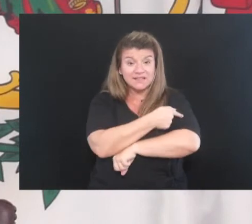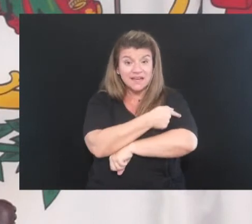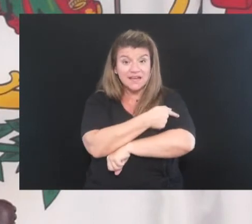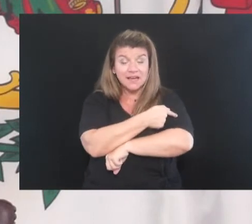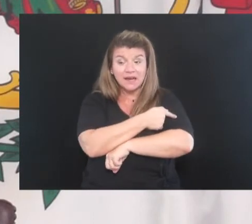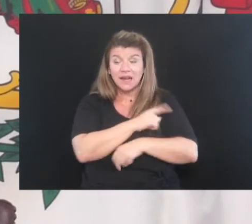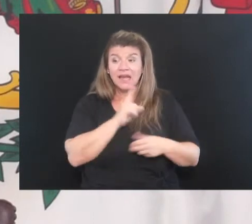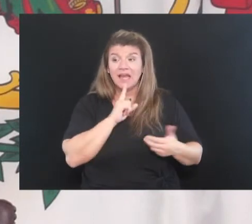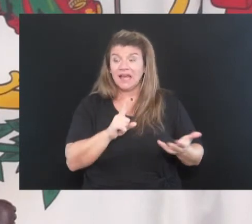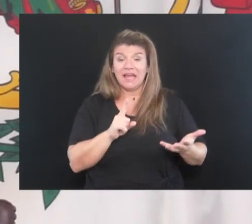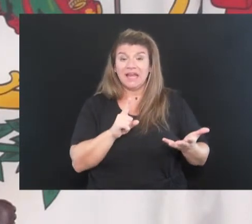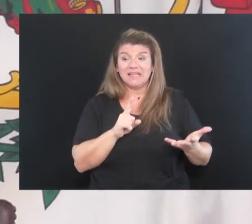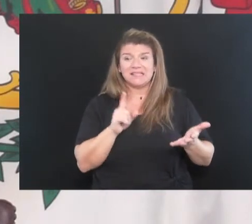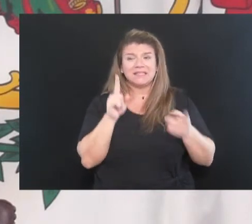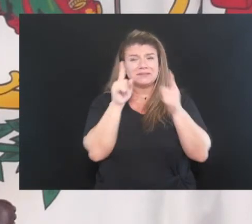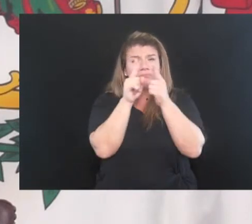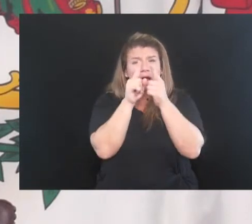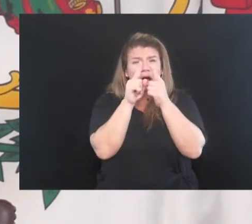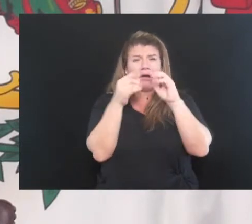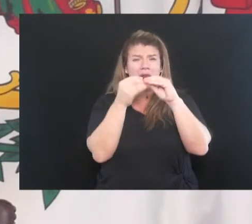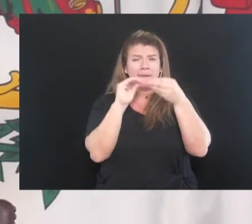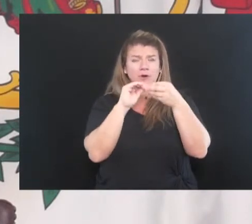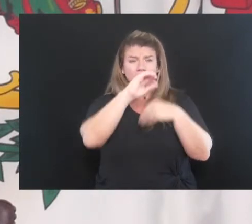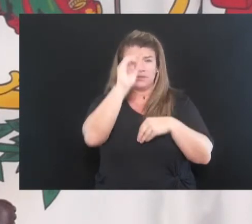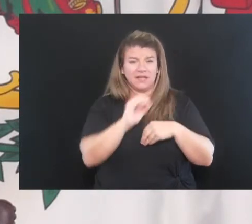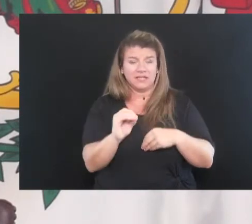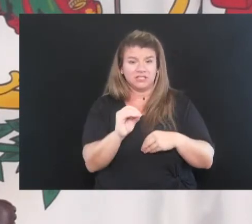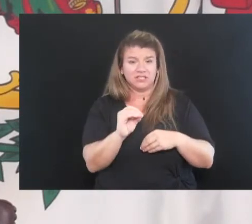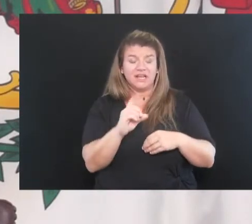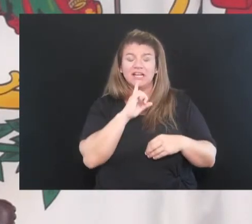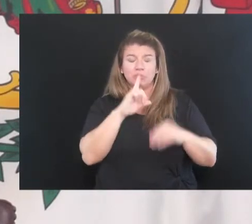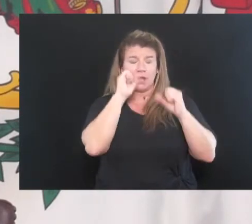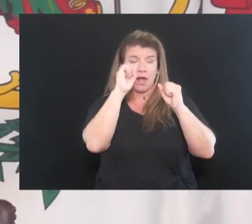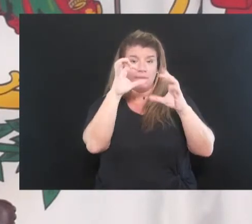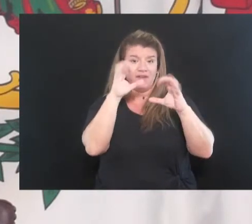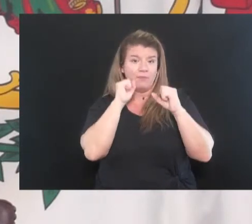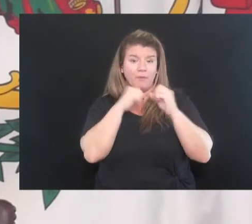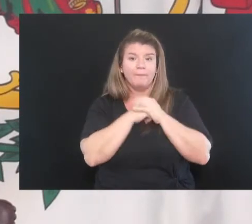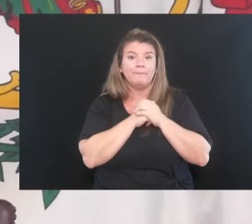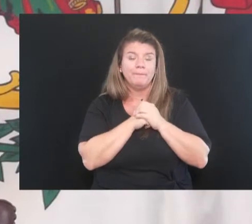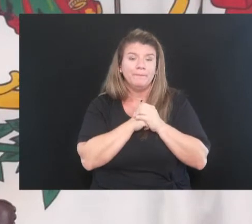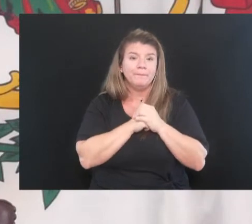is just such a small fraction of that, it's unbelievable.